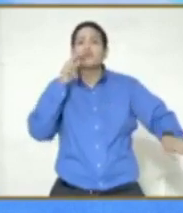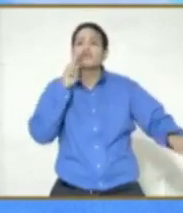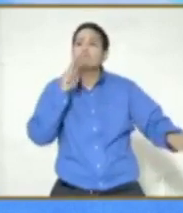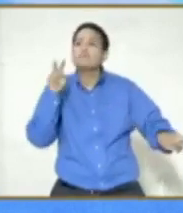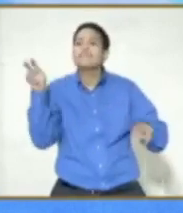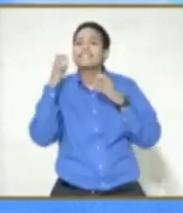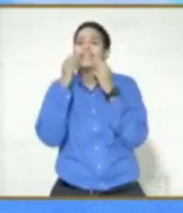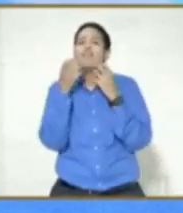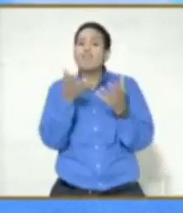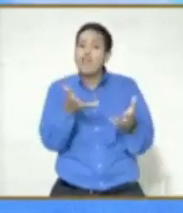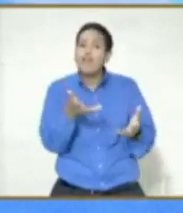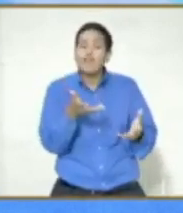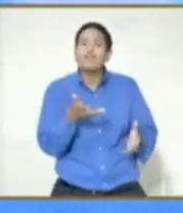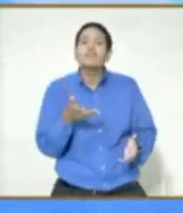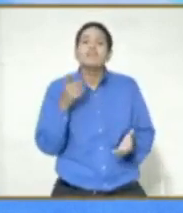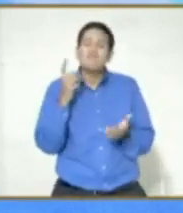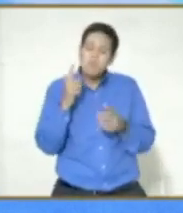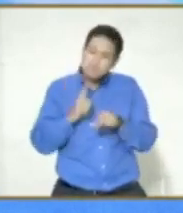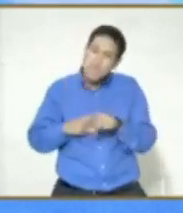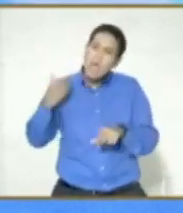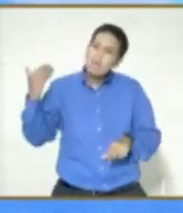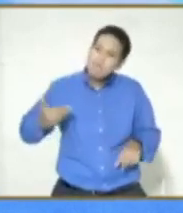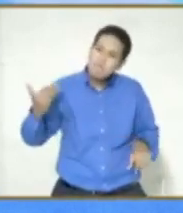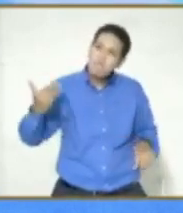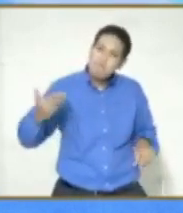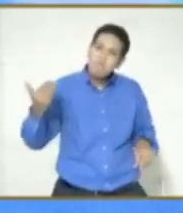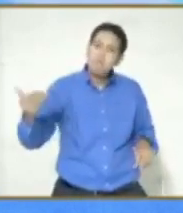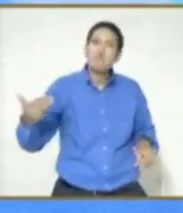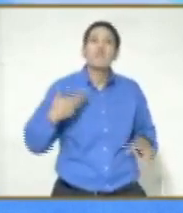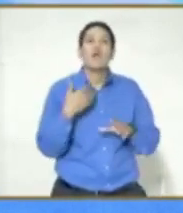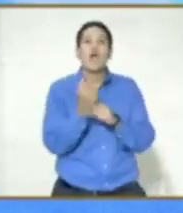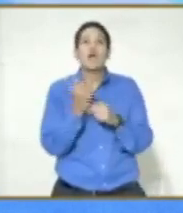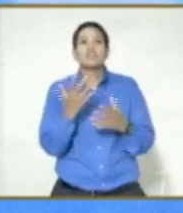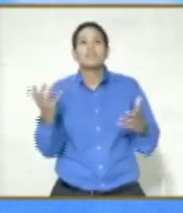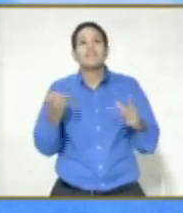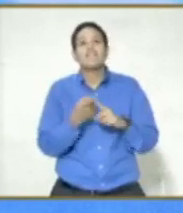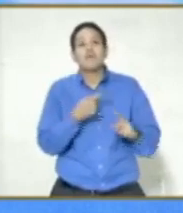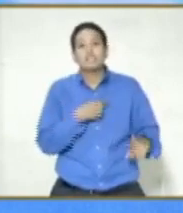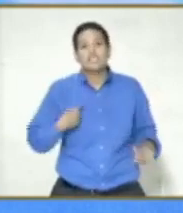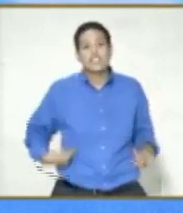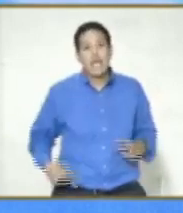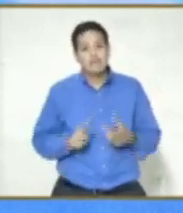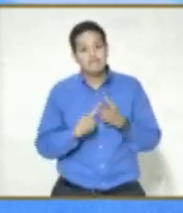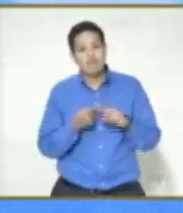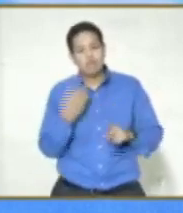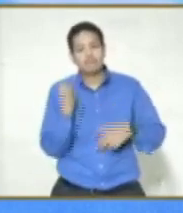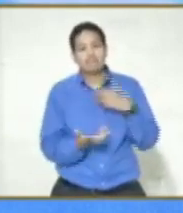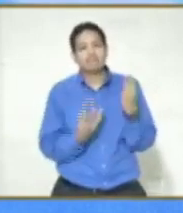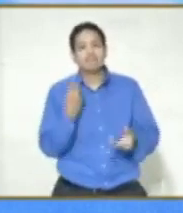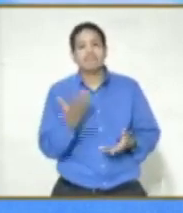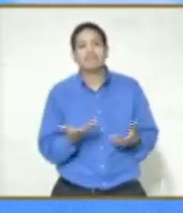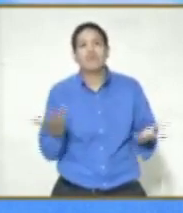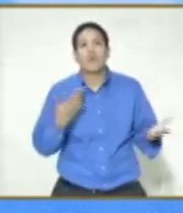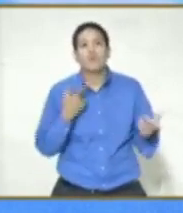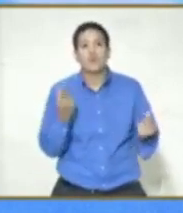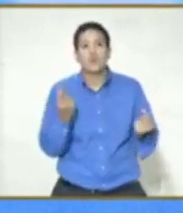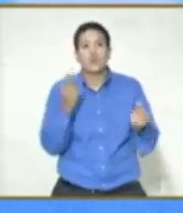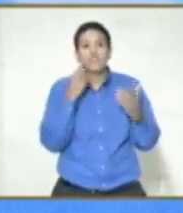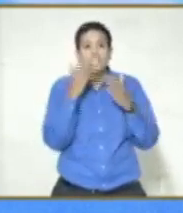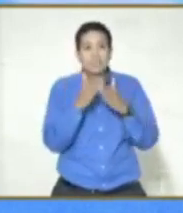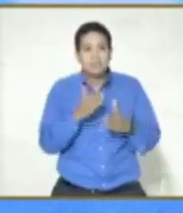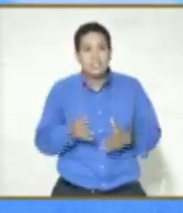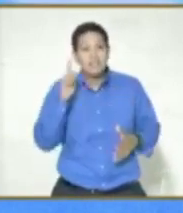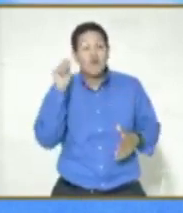From time to time, we got some goods the other day from the Chinese friends, and what we did was to split it up for all of